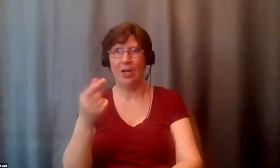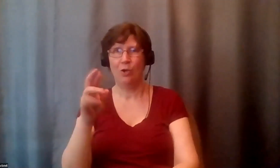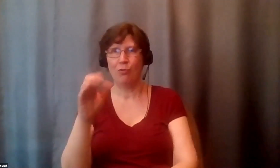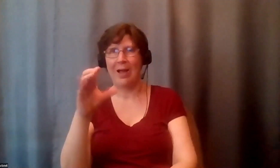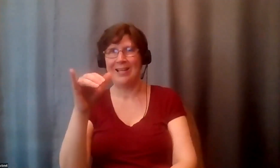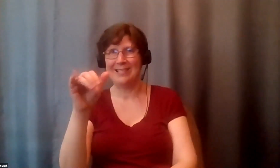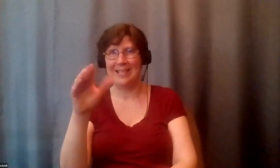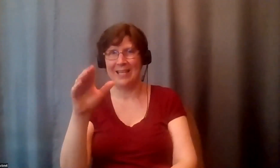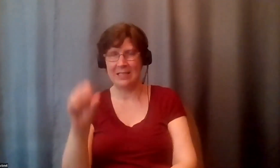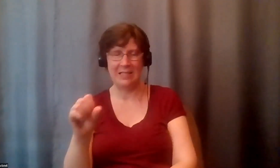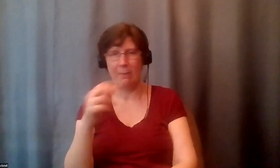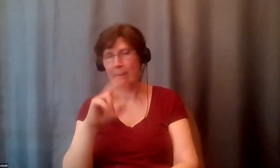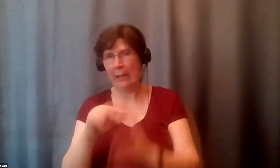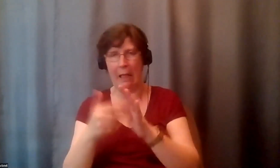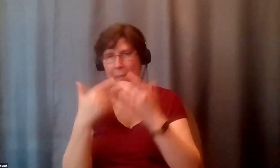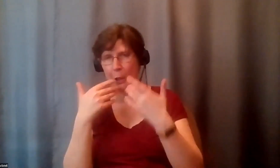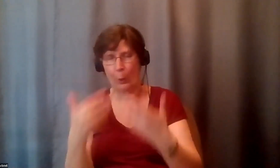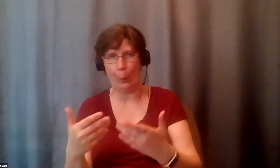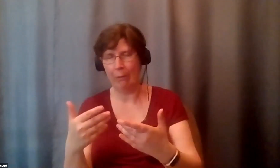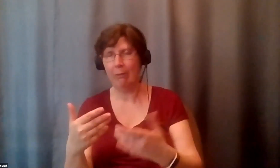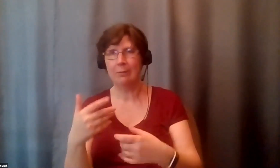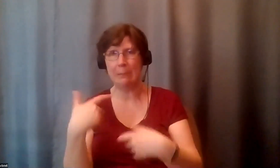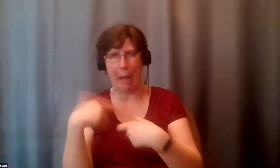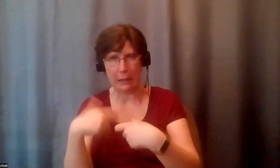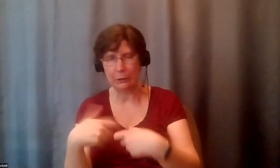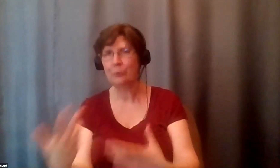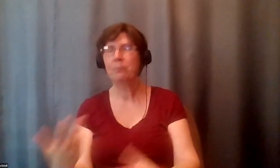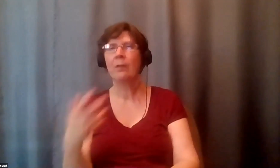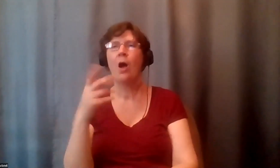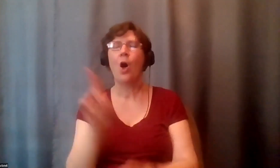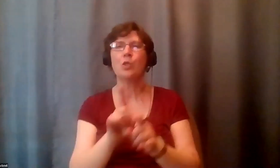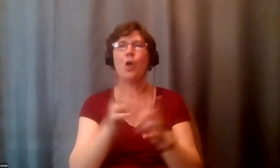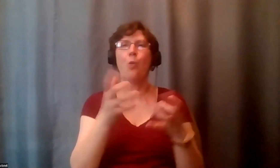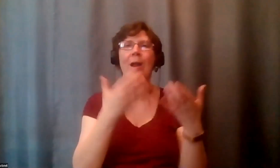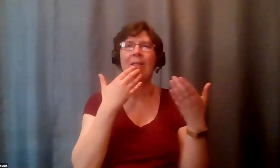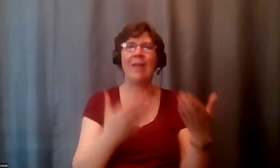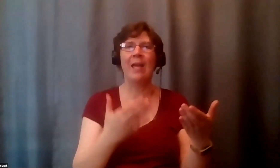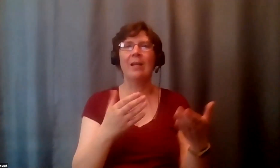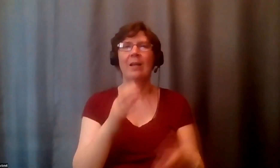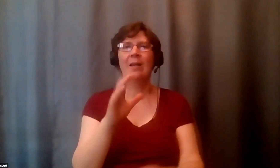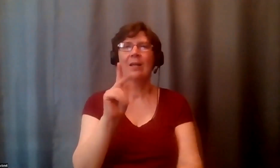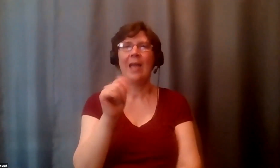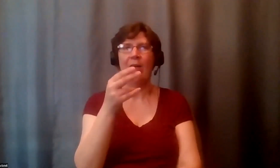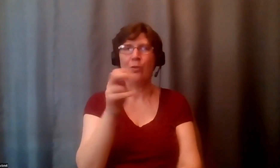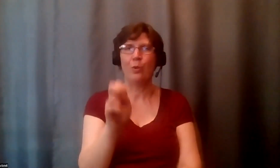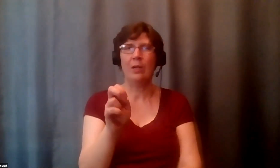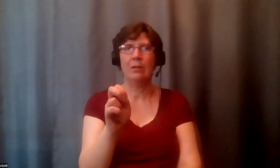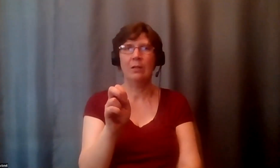muchísimas. And I would also like to say thank you to Catherine Rashjan